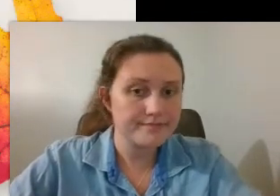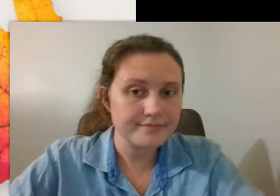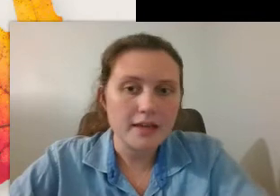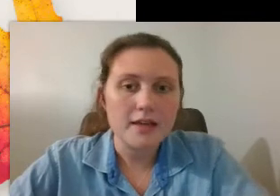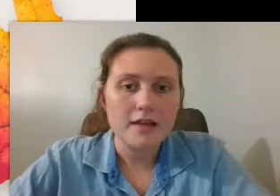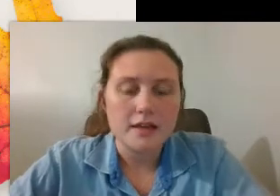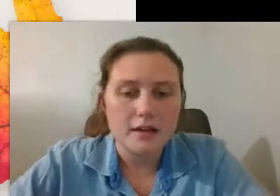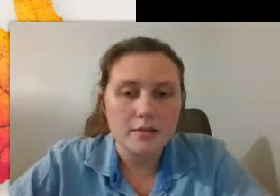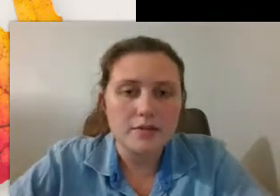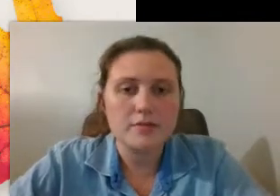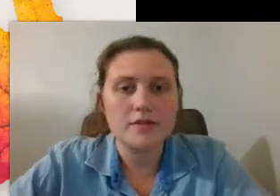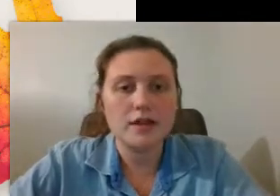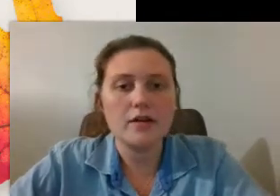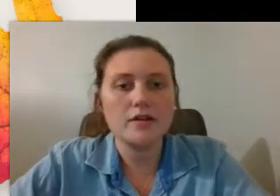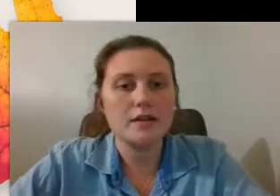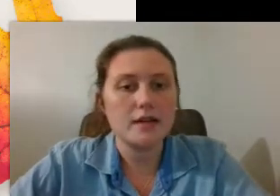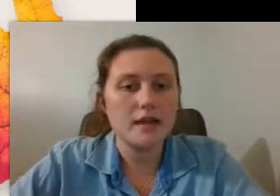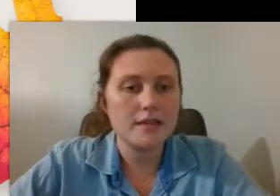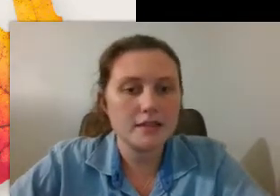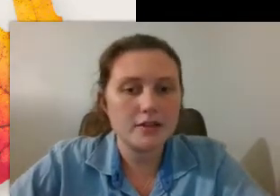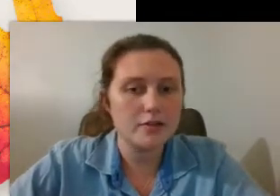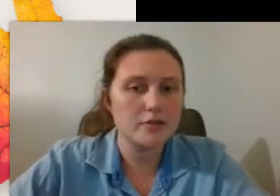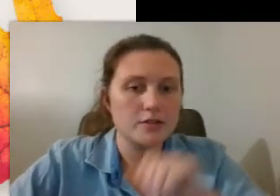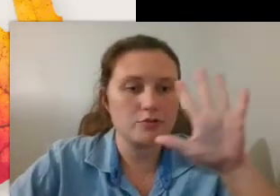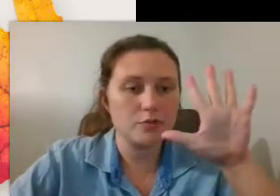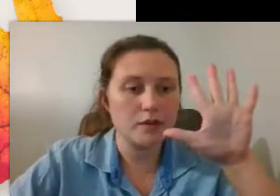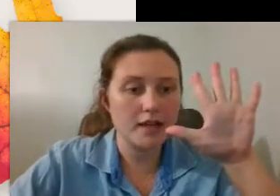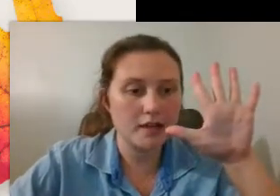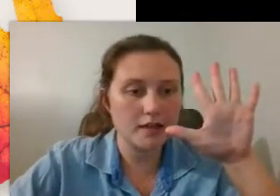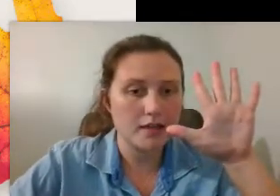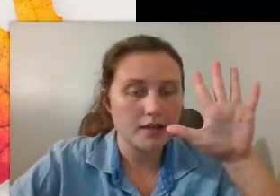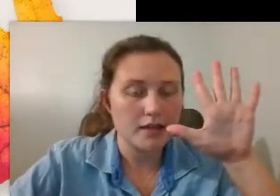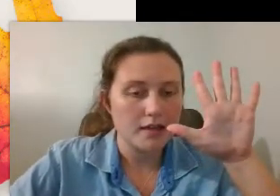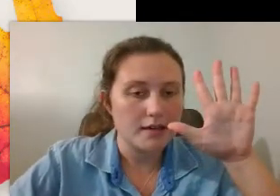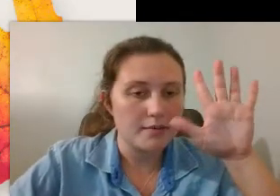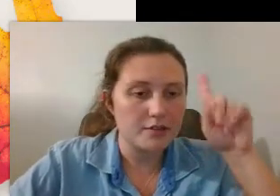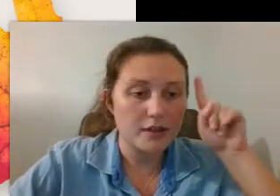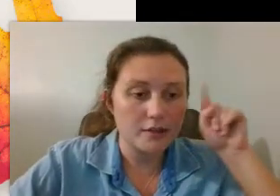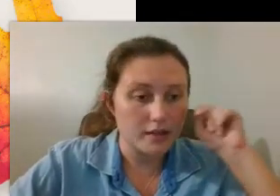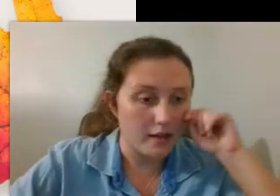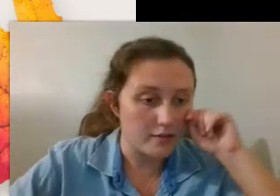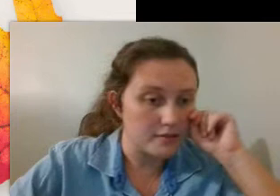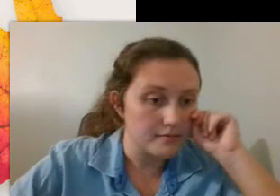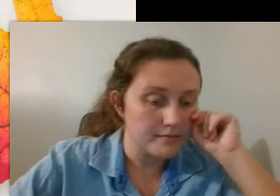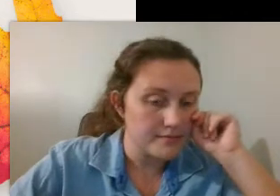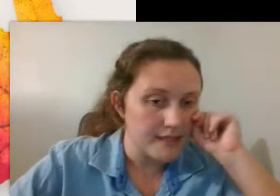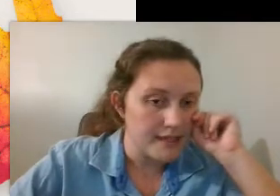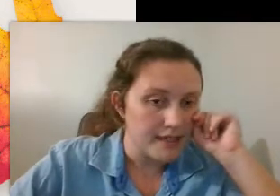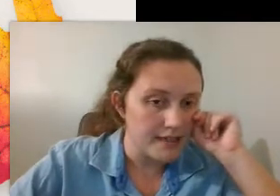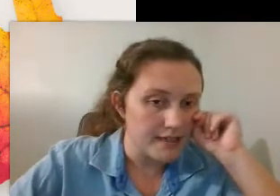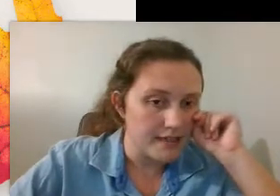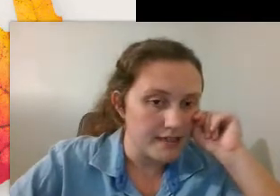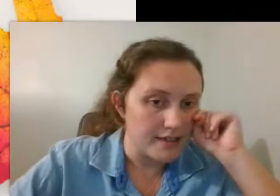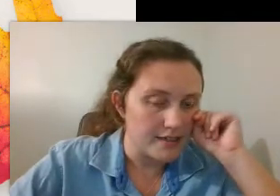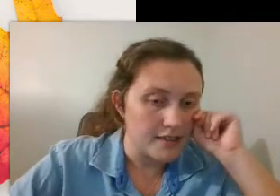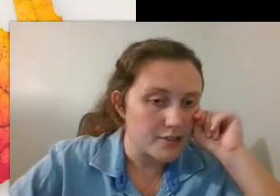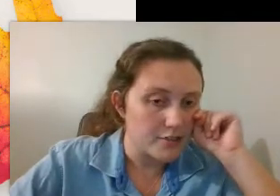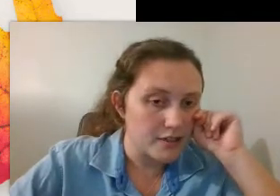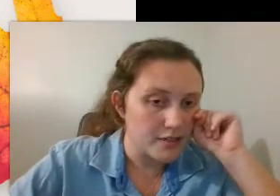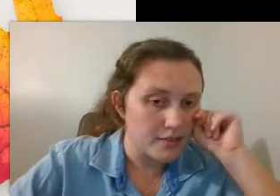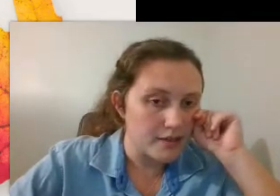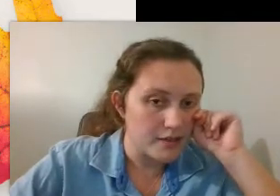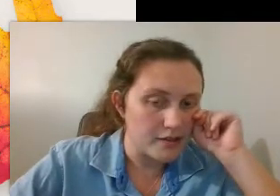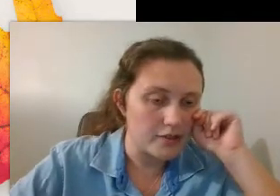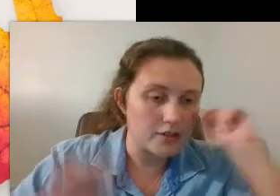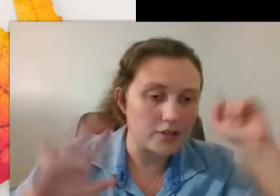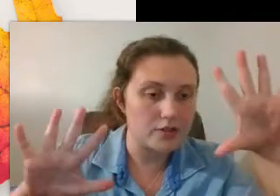true. So when you count in ASL, you only use one hand until you get to 1,000. And then it doesn't get